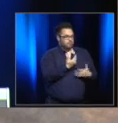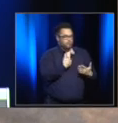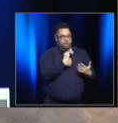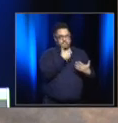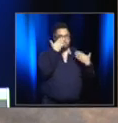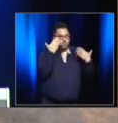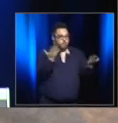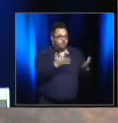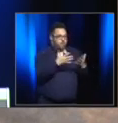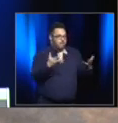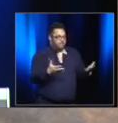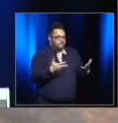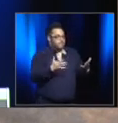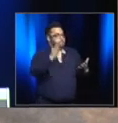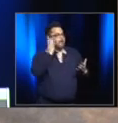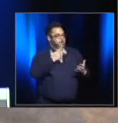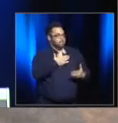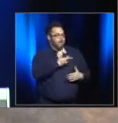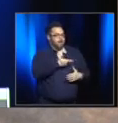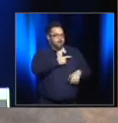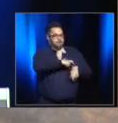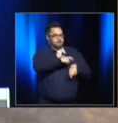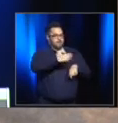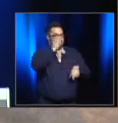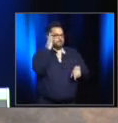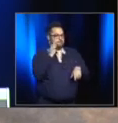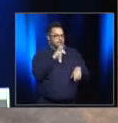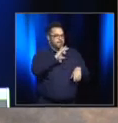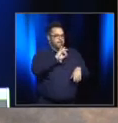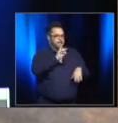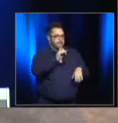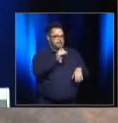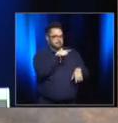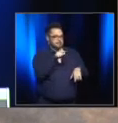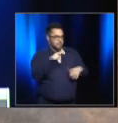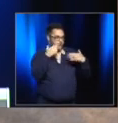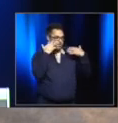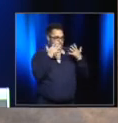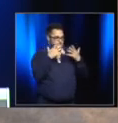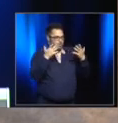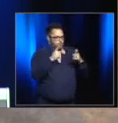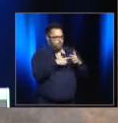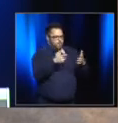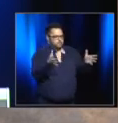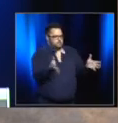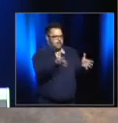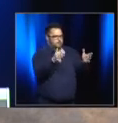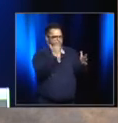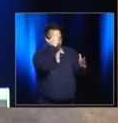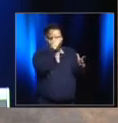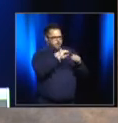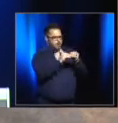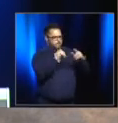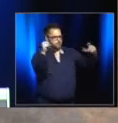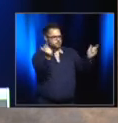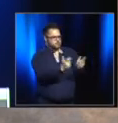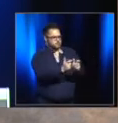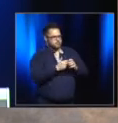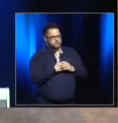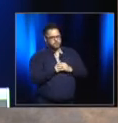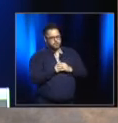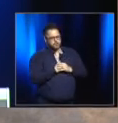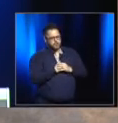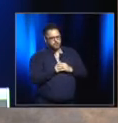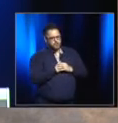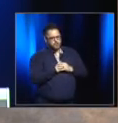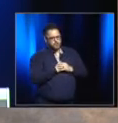certainly didn't know enough. We had no idea what was driving this decline. We knew things that we didn't know, the old